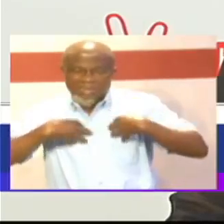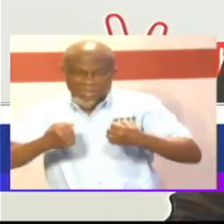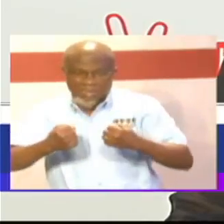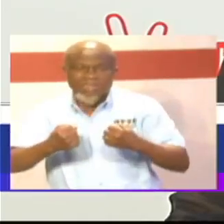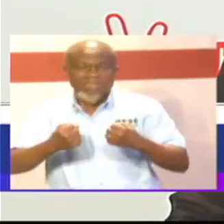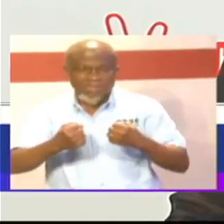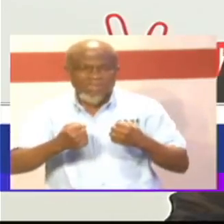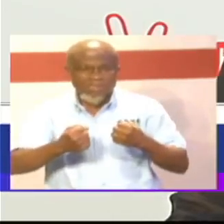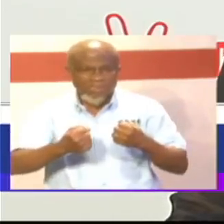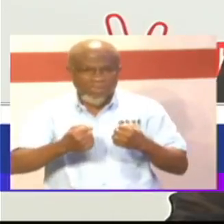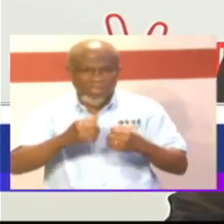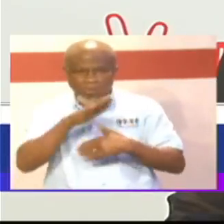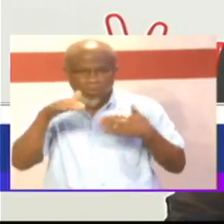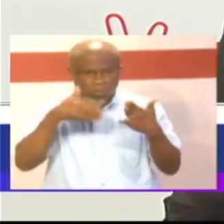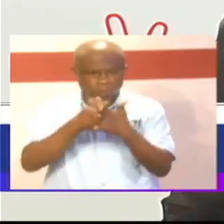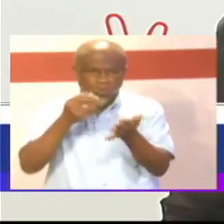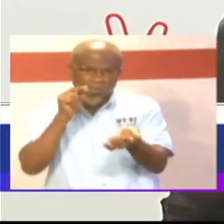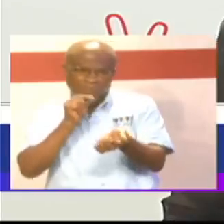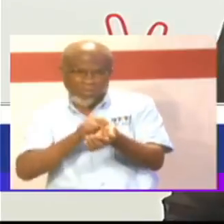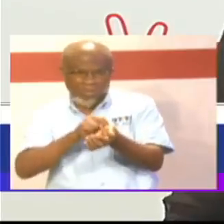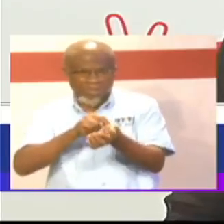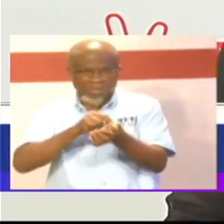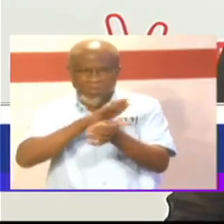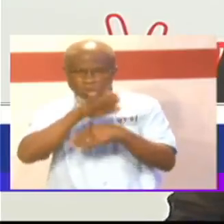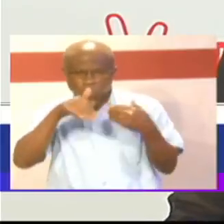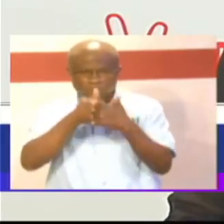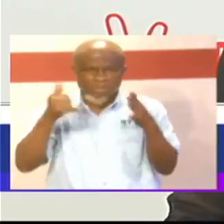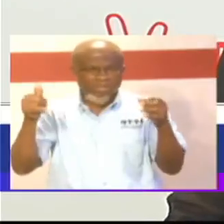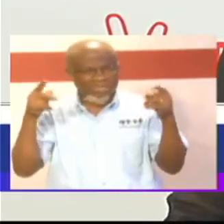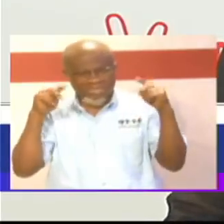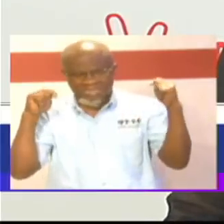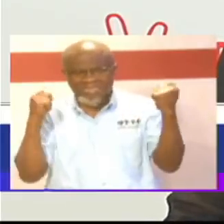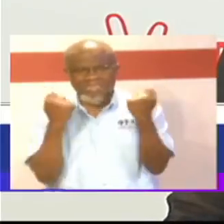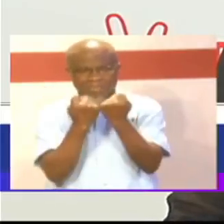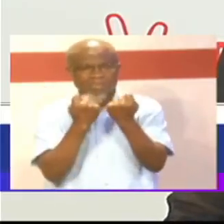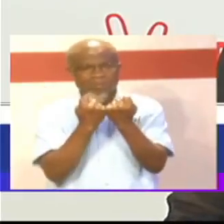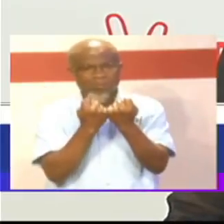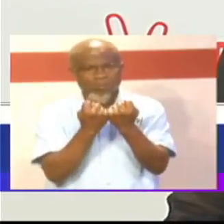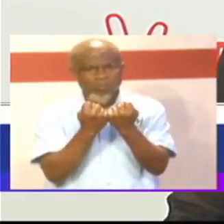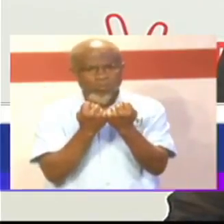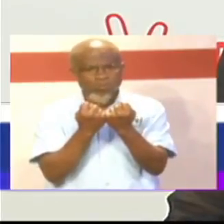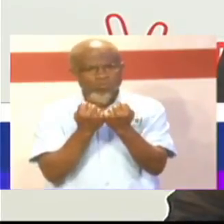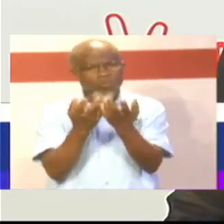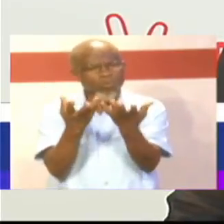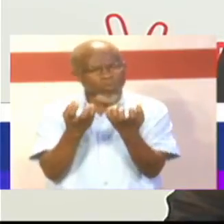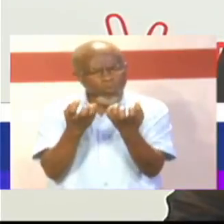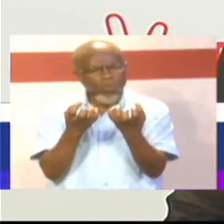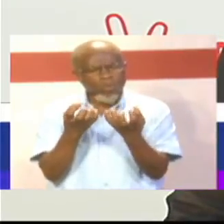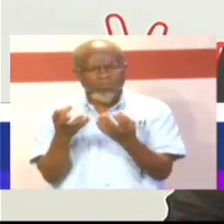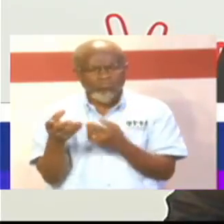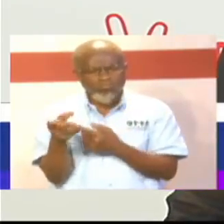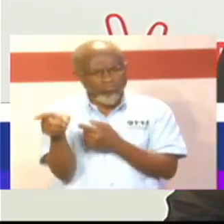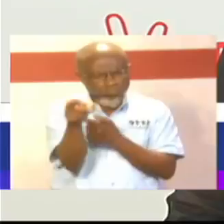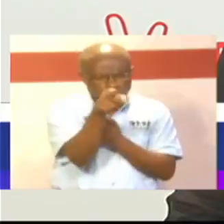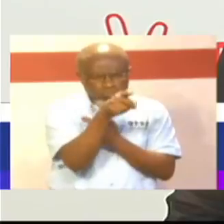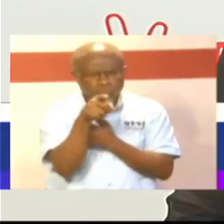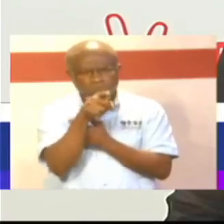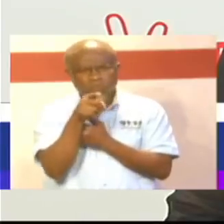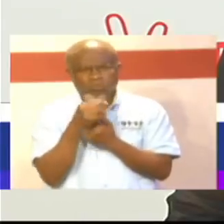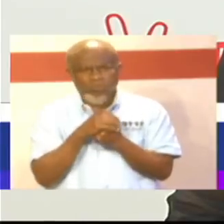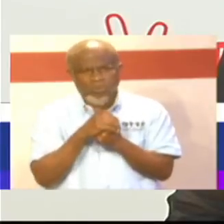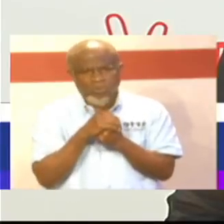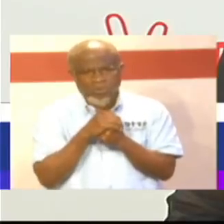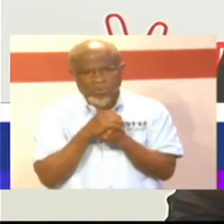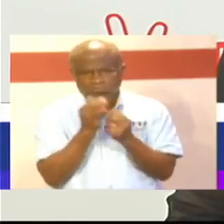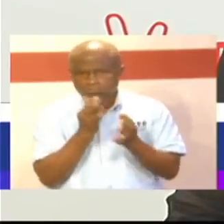the Honorable Minister and the Ministry of Health team, we would like to impress upon the population the role